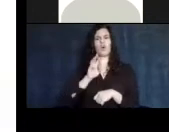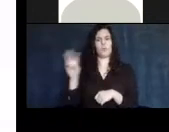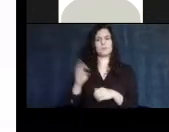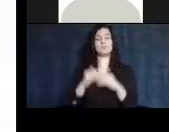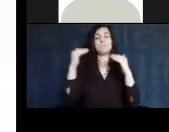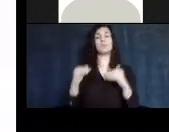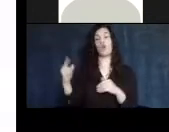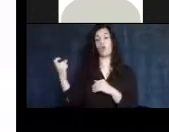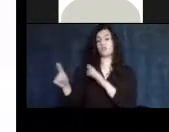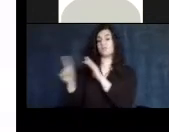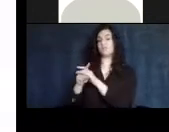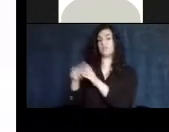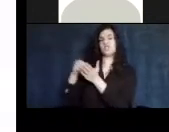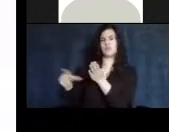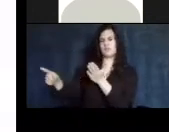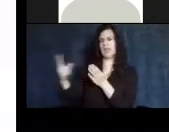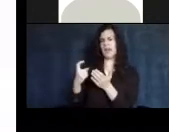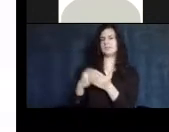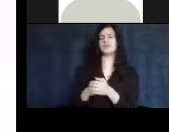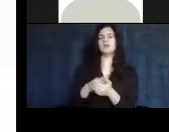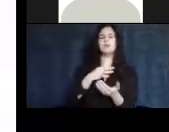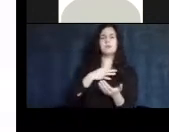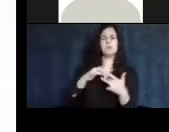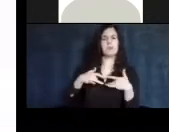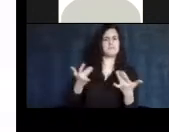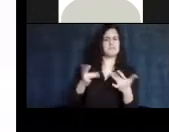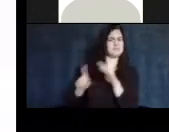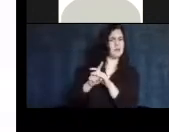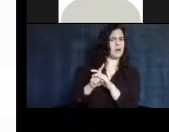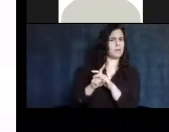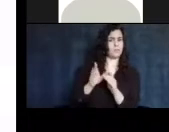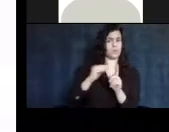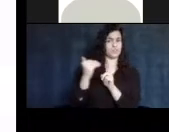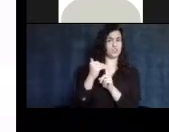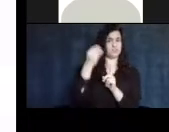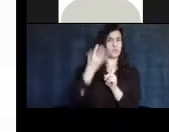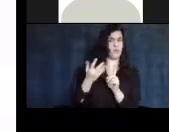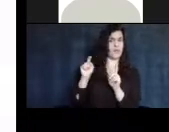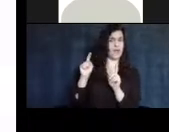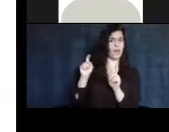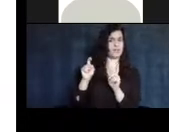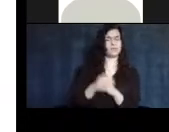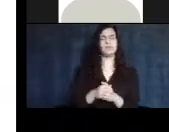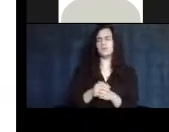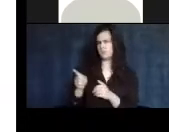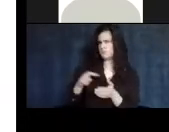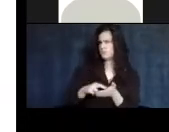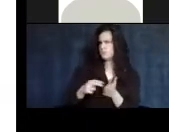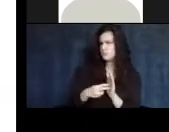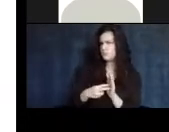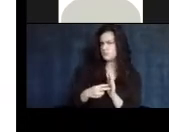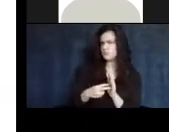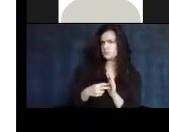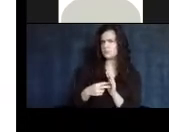This student asked, will we be notified as the events come? Are you talking about this student? Are you talking